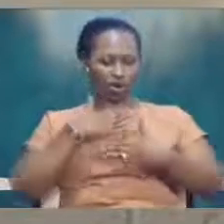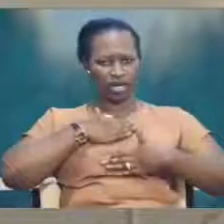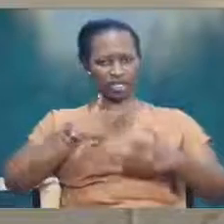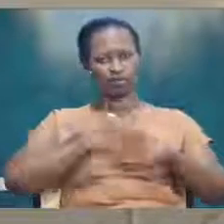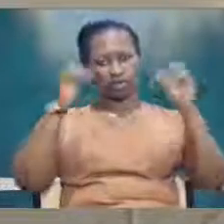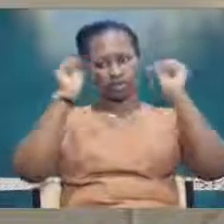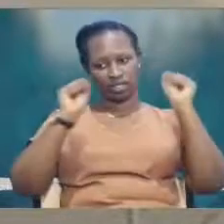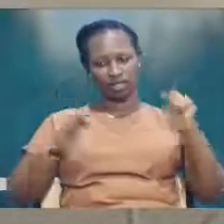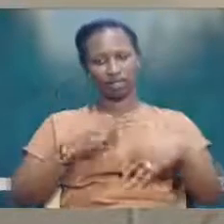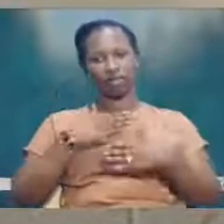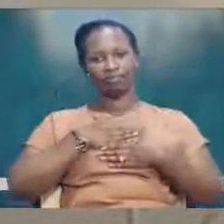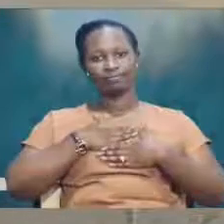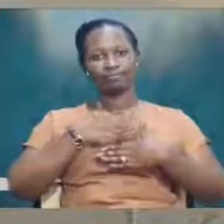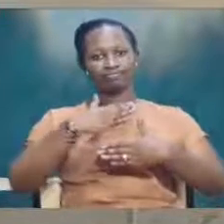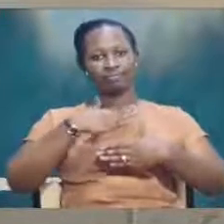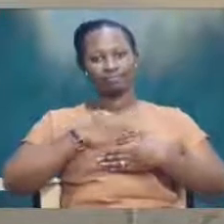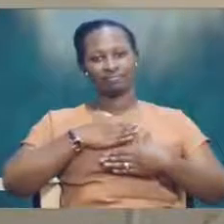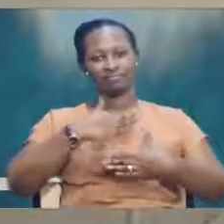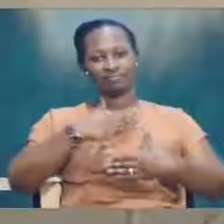contracting and relaxing.